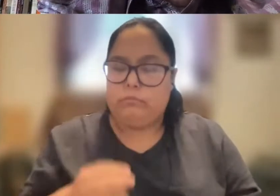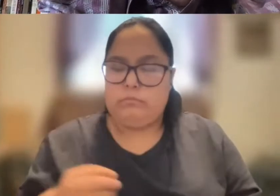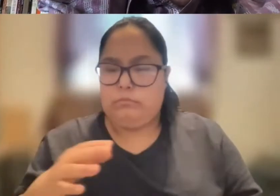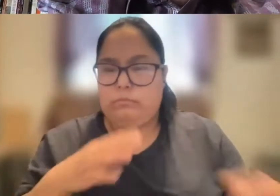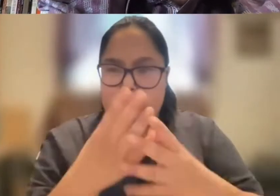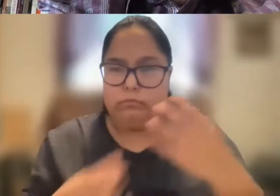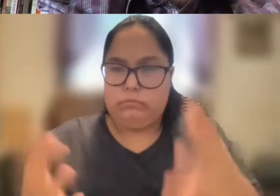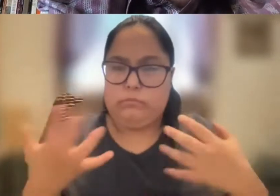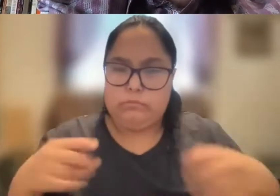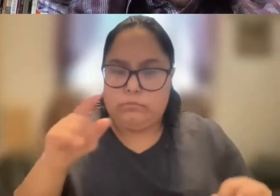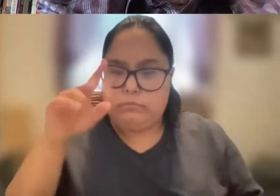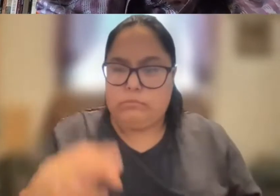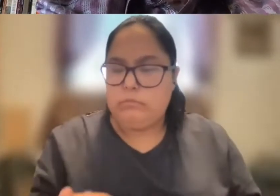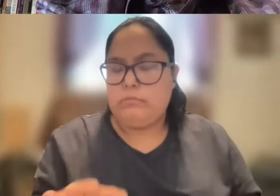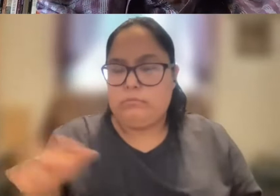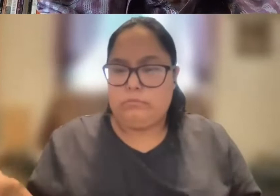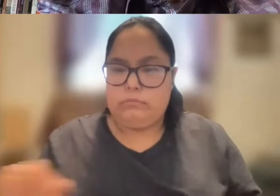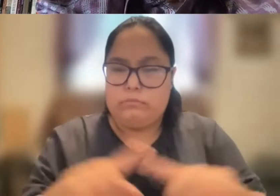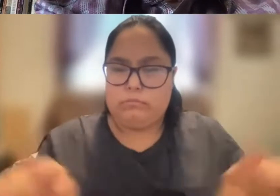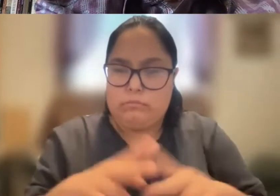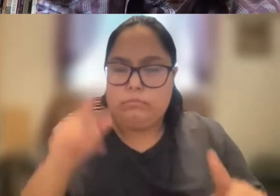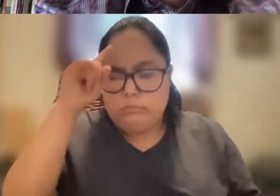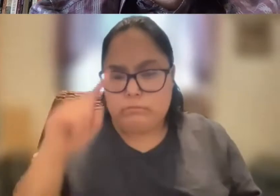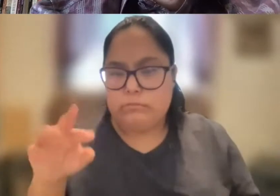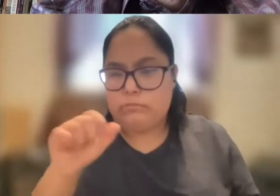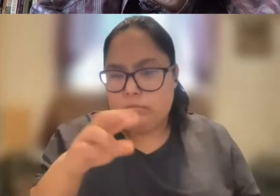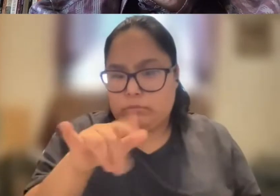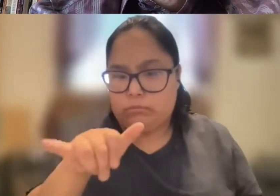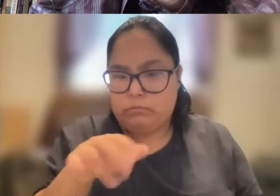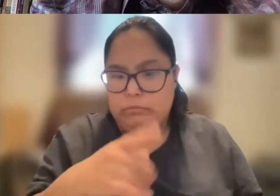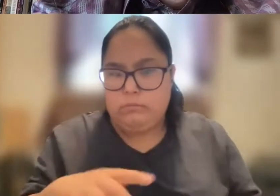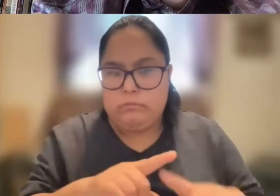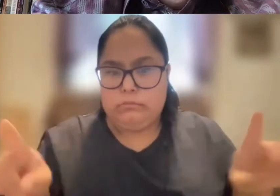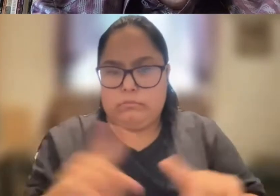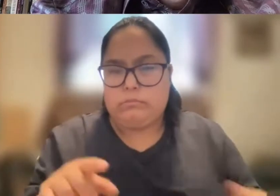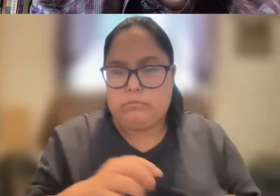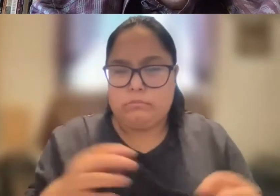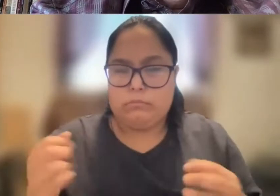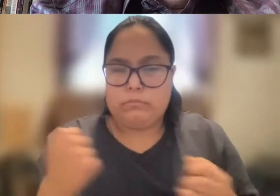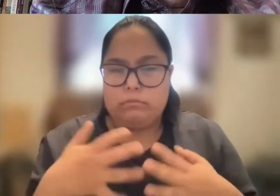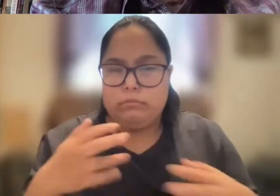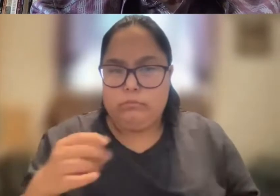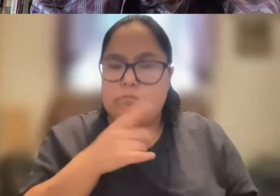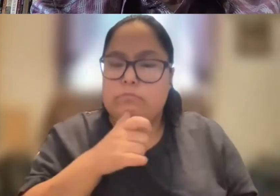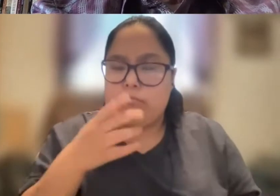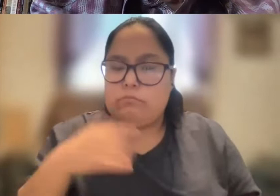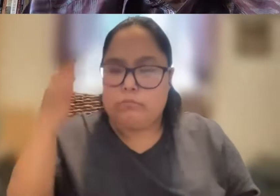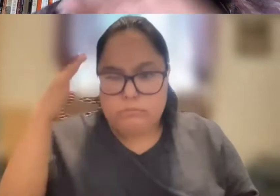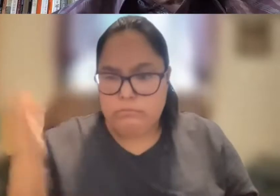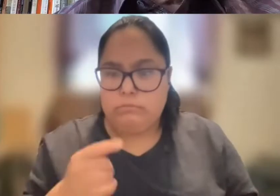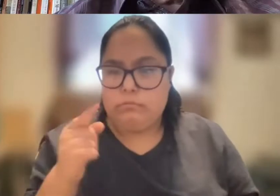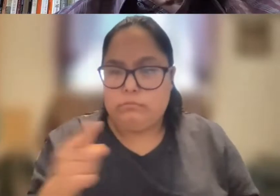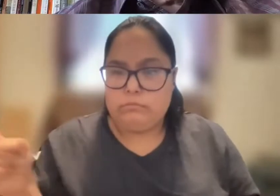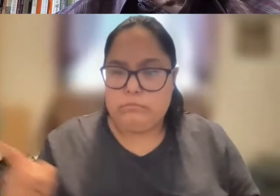I'm going to send you to Calgary. I'm going to put you in with an infantry unit, but don't worry, I've told them who you are and why you're going